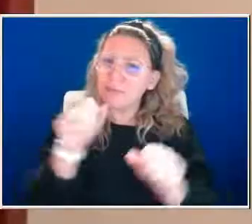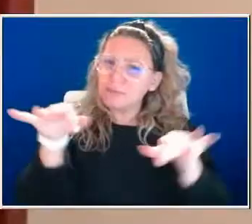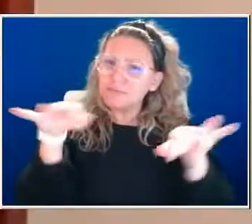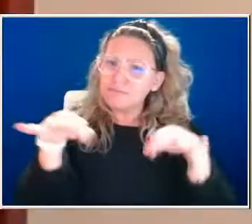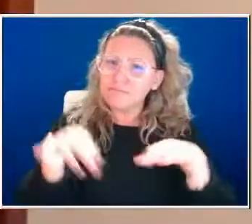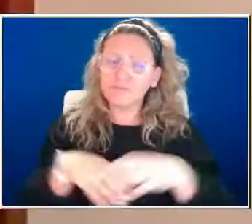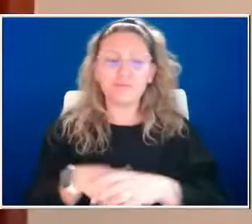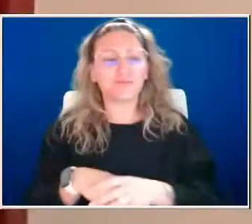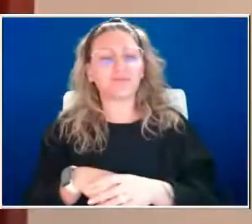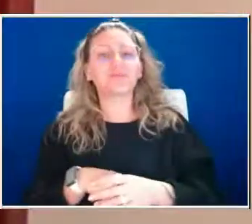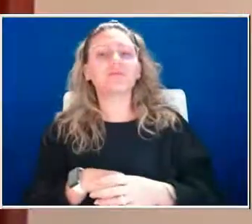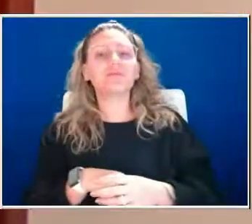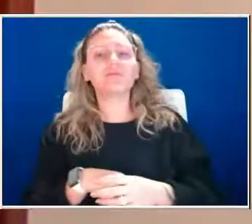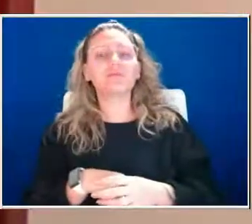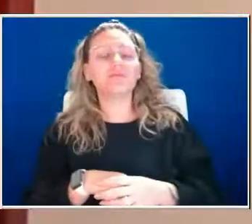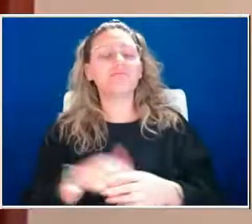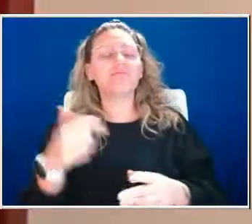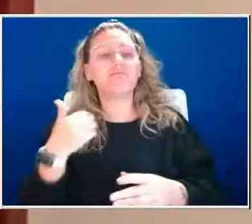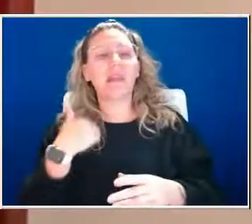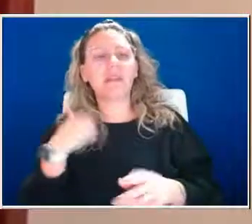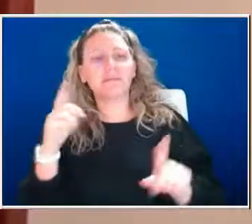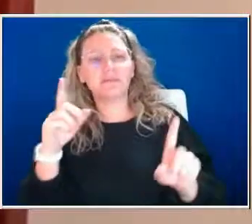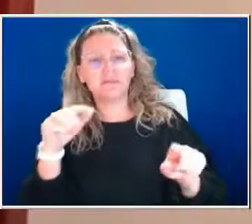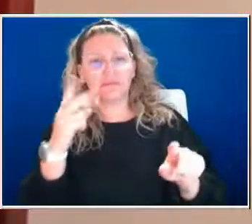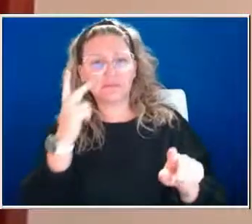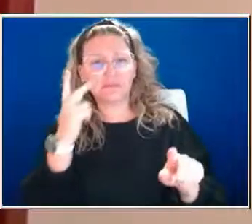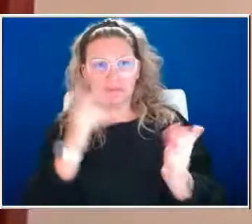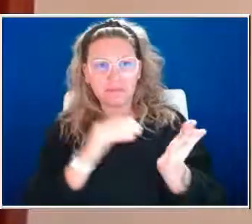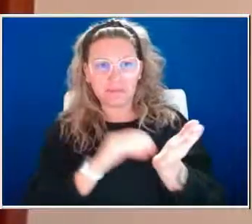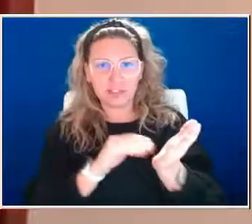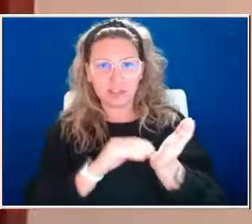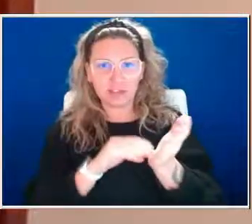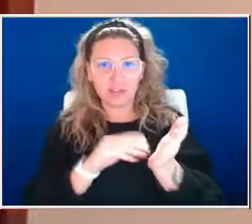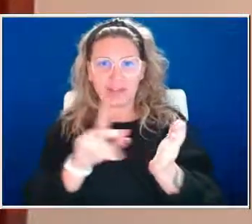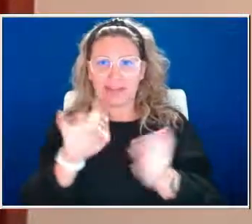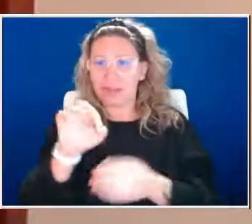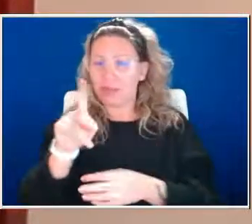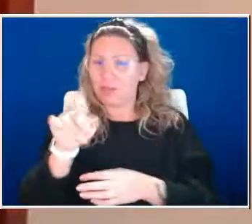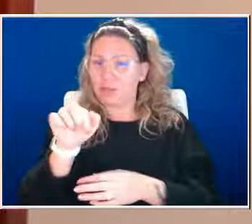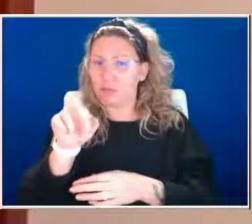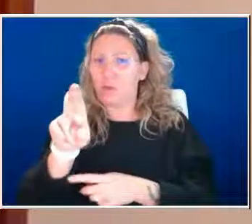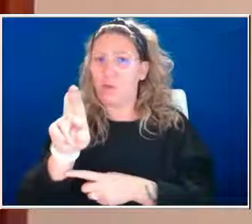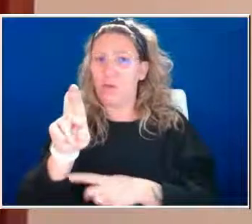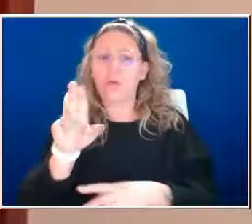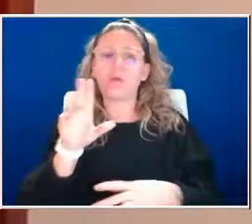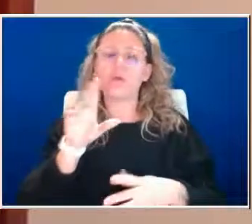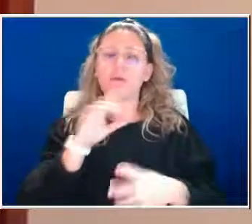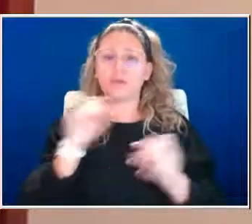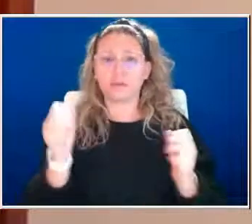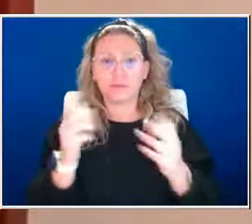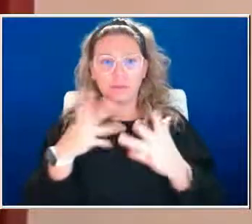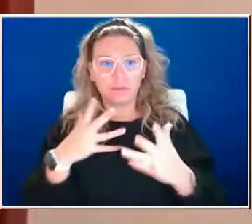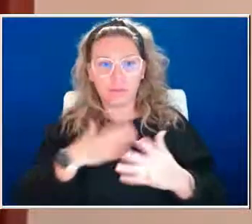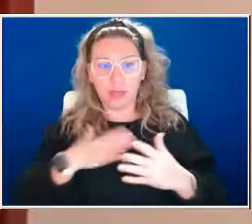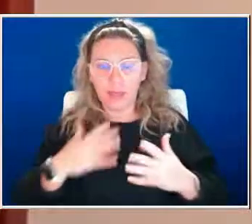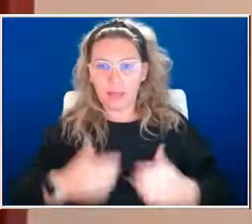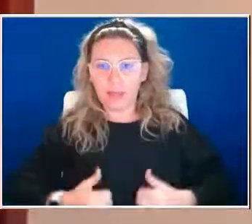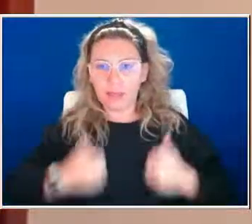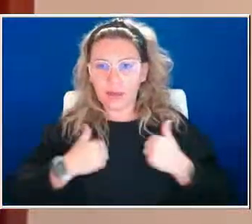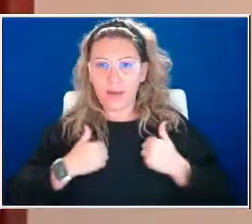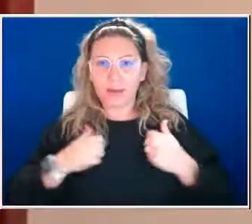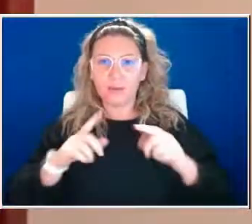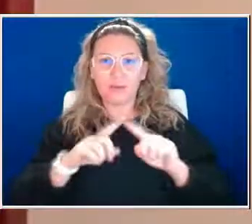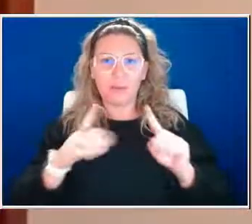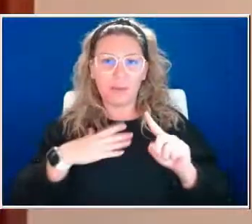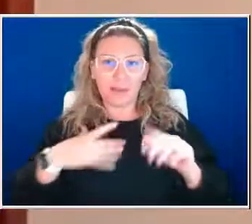when I came to see Dr. Kilgore, I was obviously scared for my life, but my